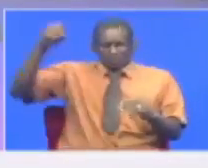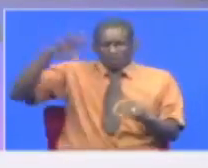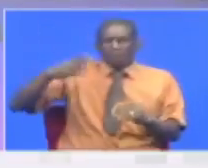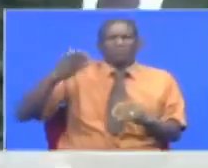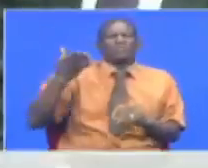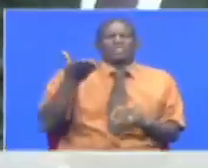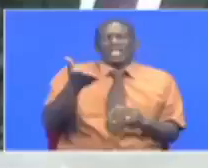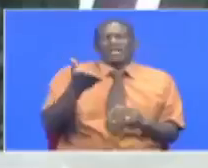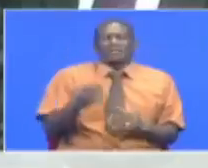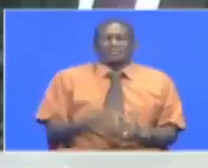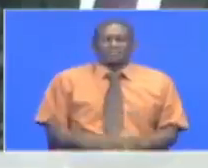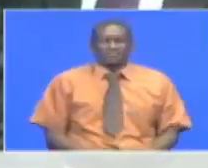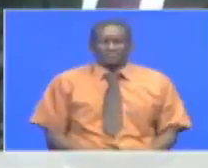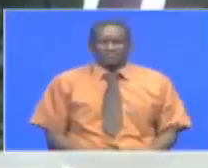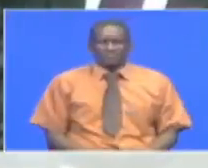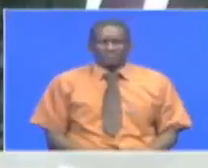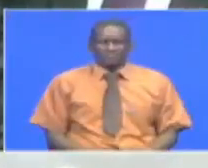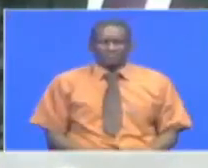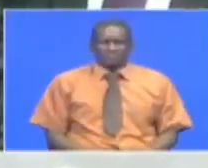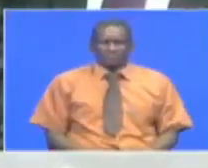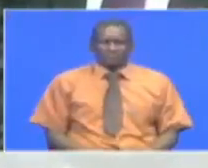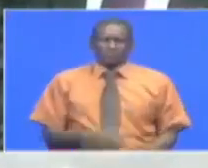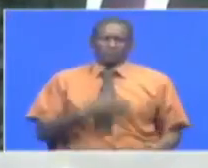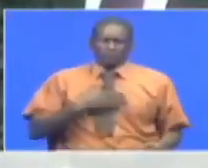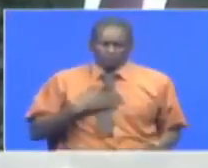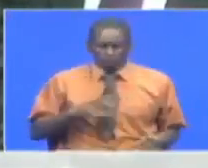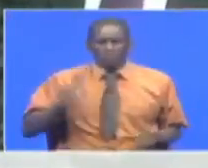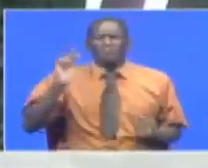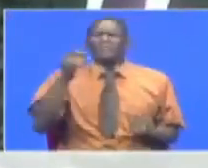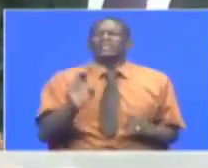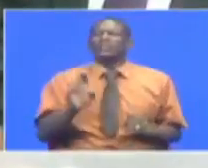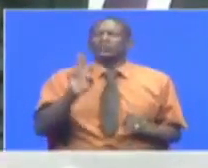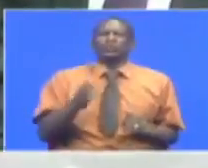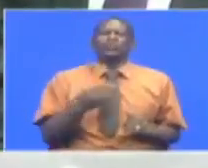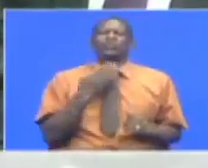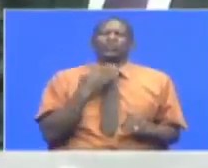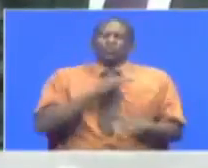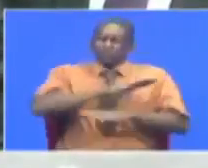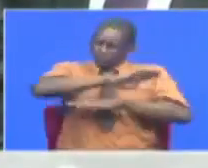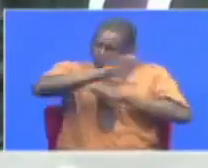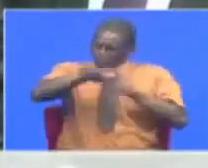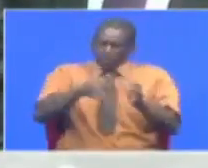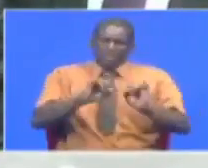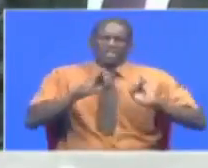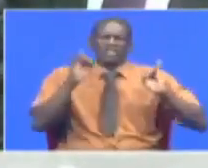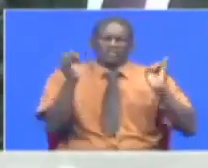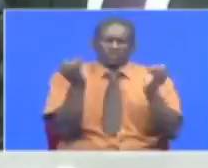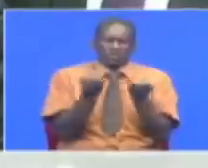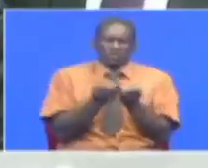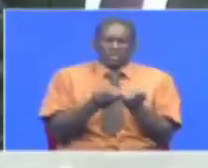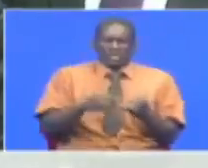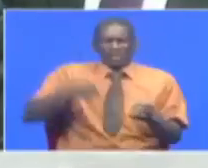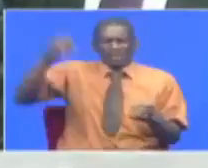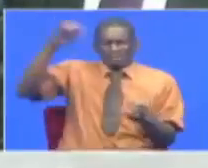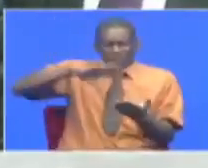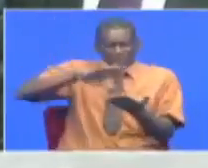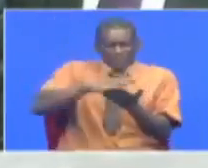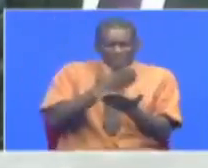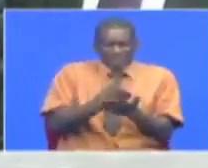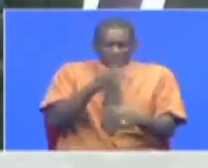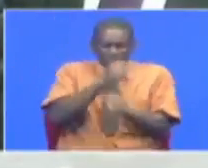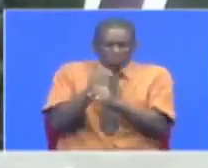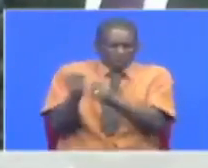alikuwepo. His Excellency the President wants all the agencies in the energy sector to now